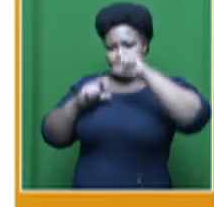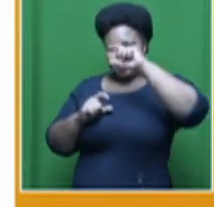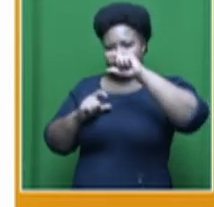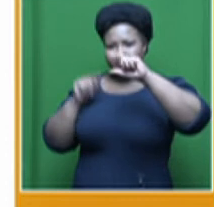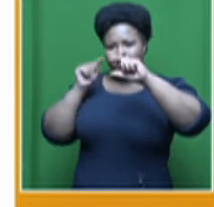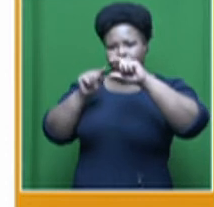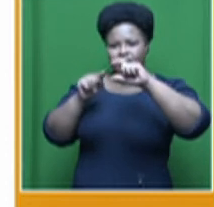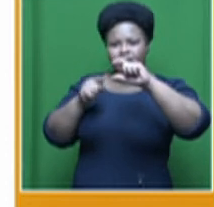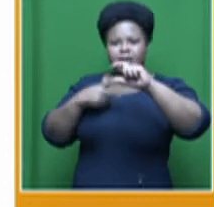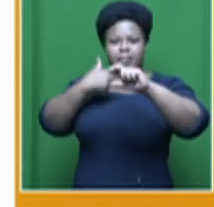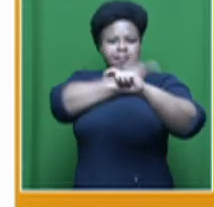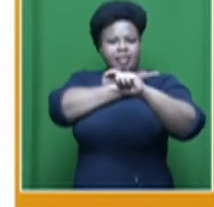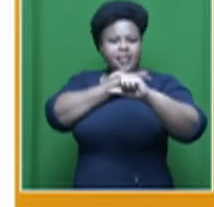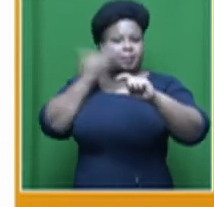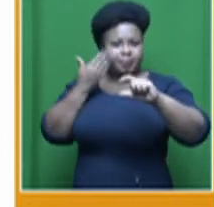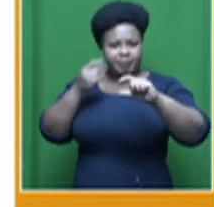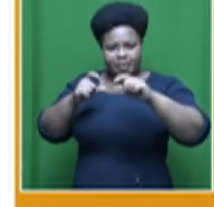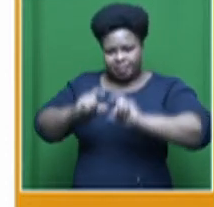end of the